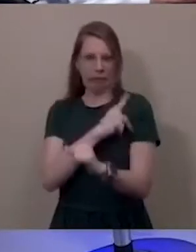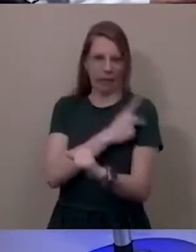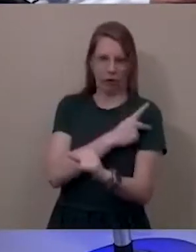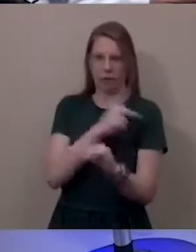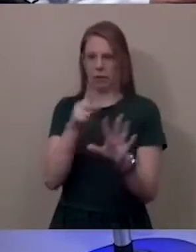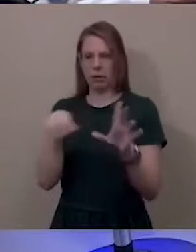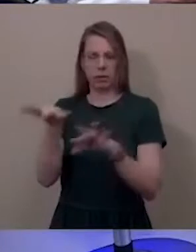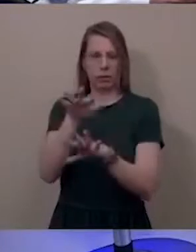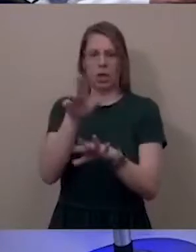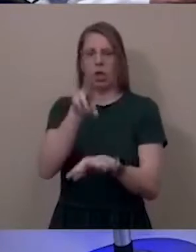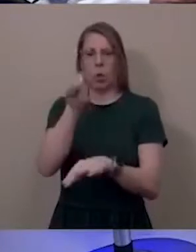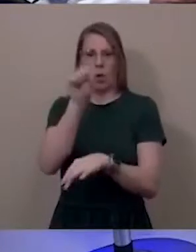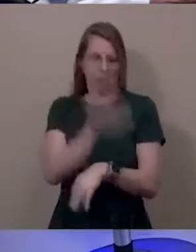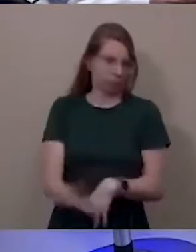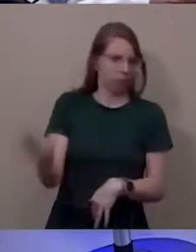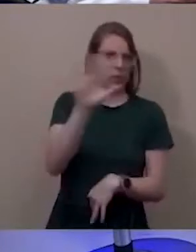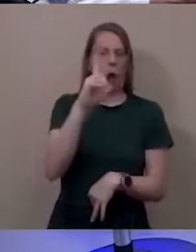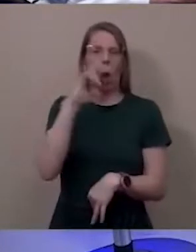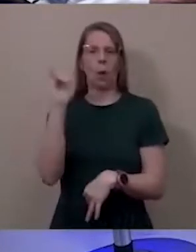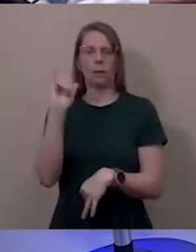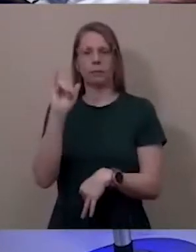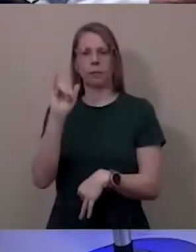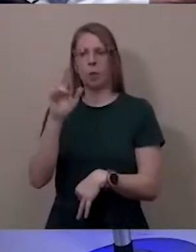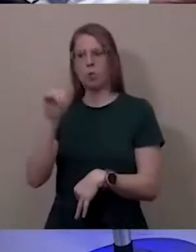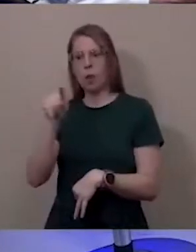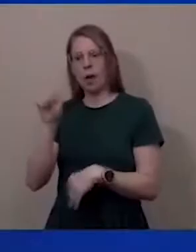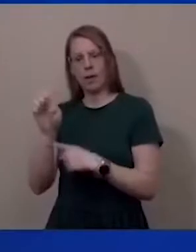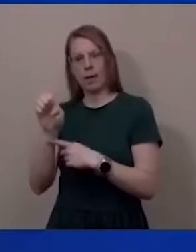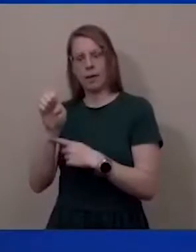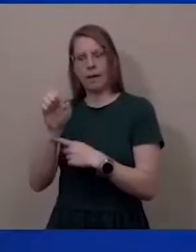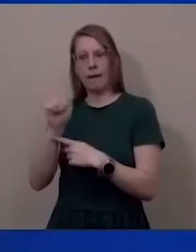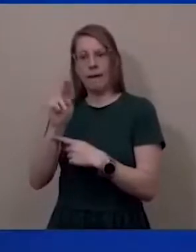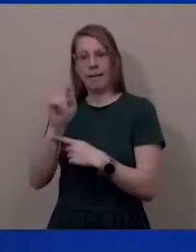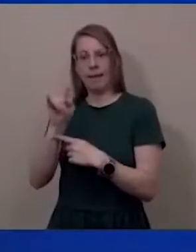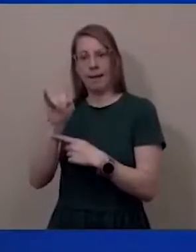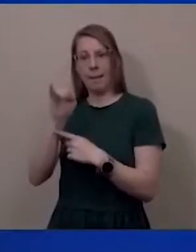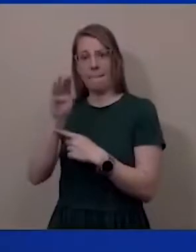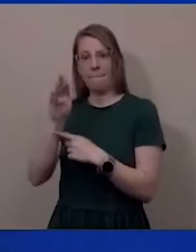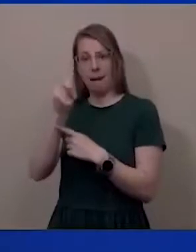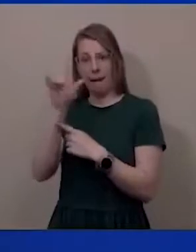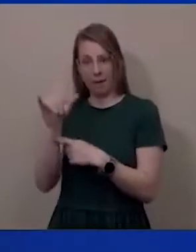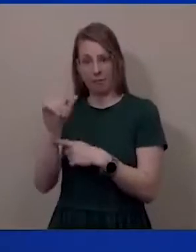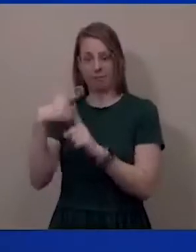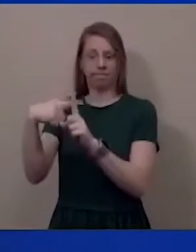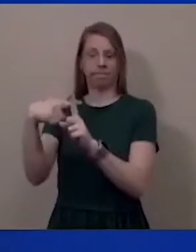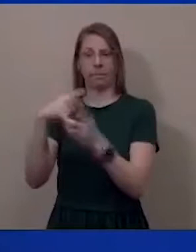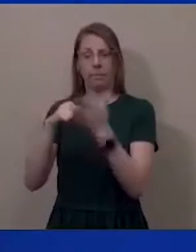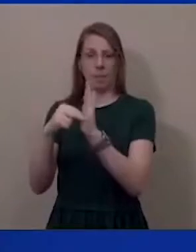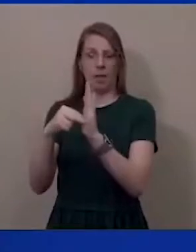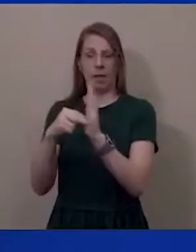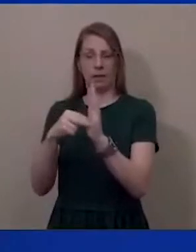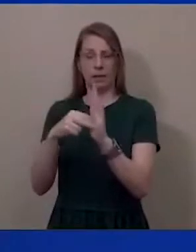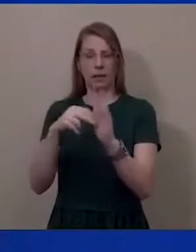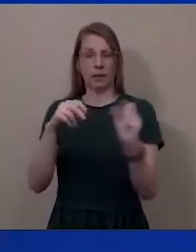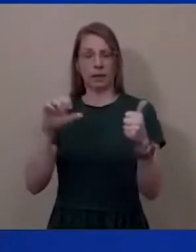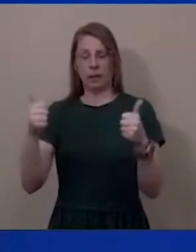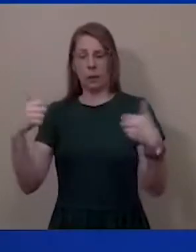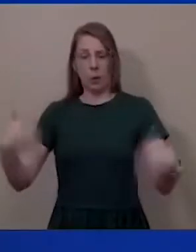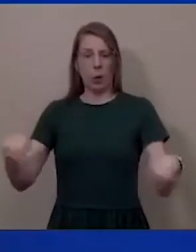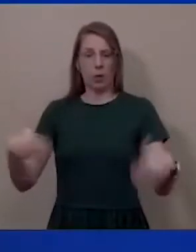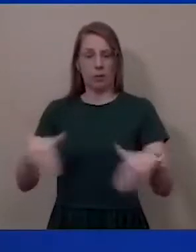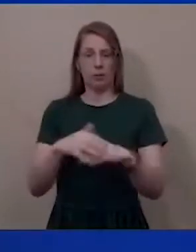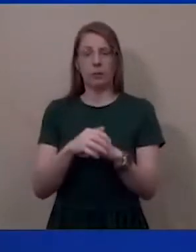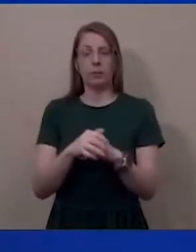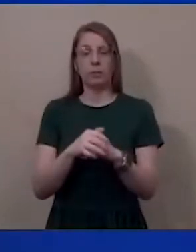across the country. It looked like the rate of antibody positivity was between 10 and 40% by state across all age groups, and